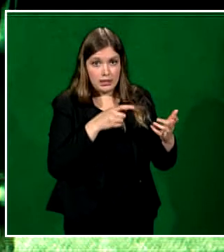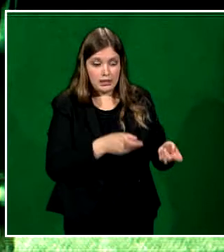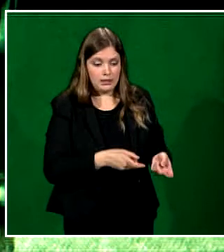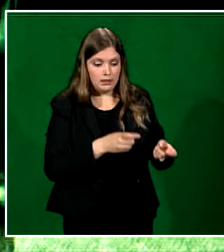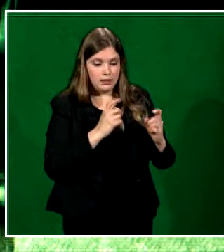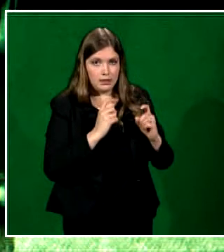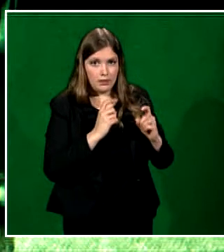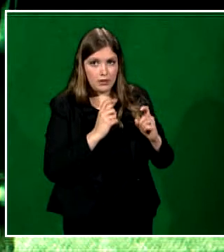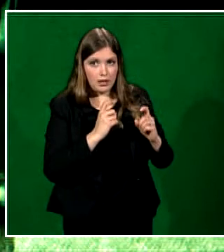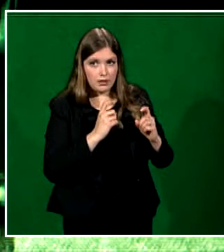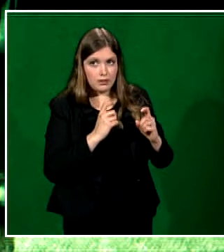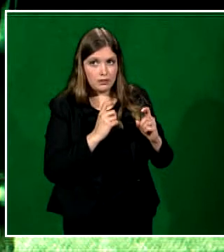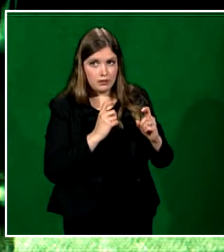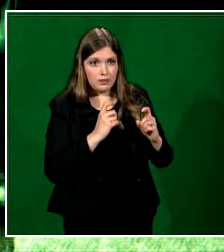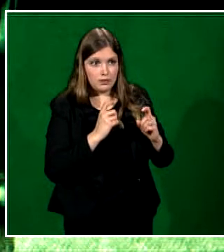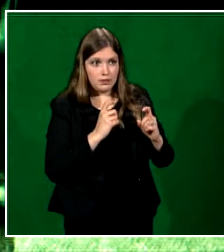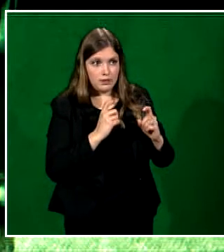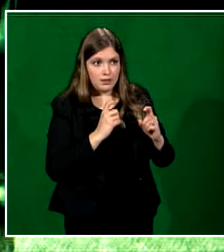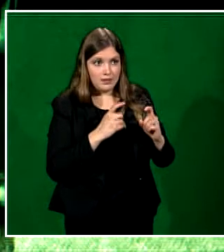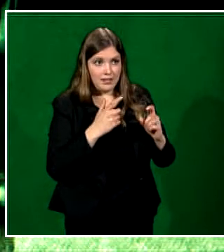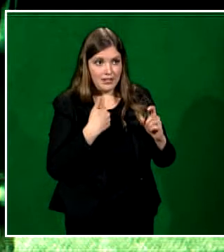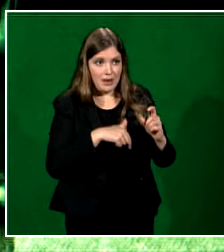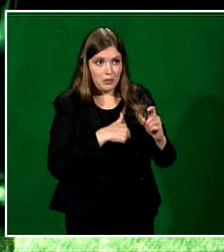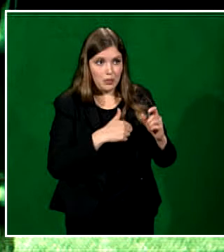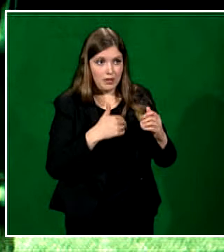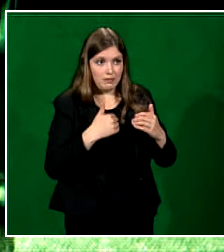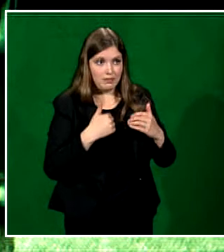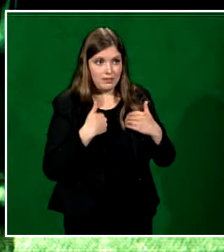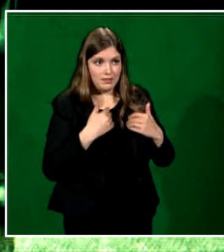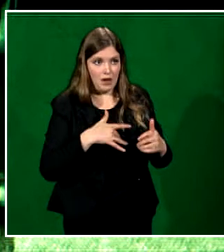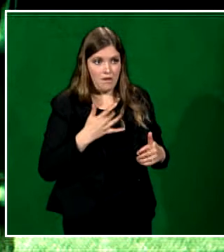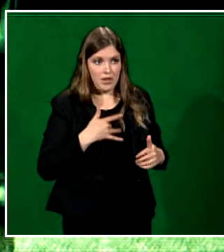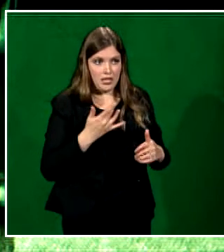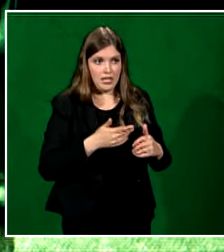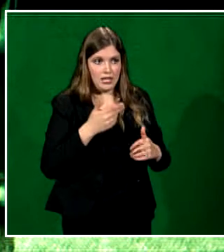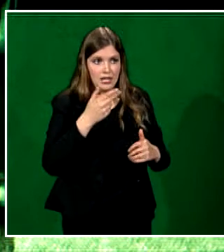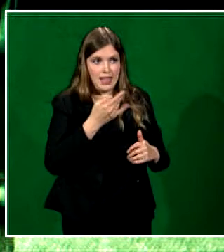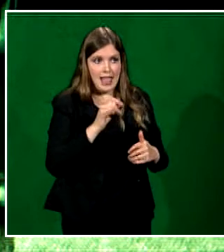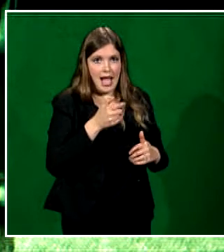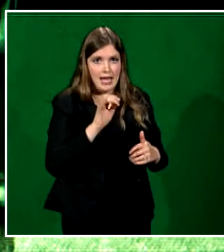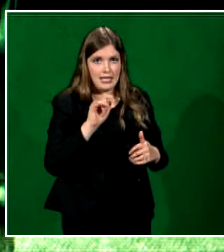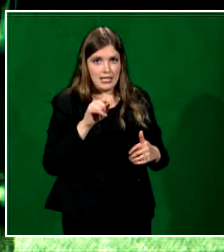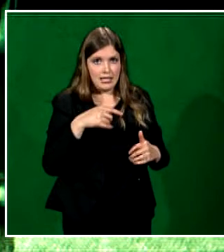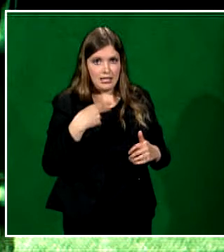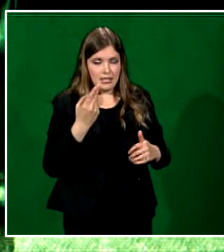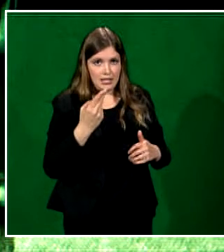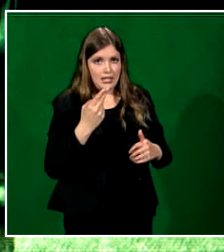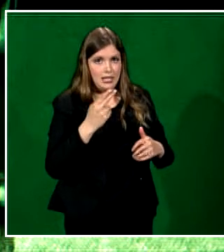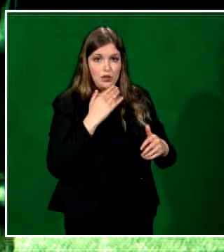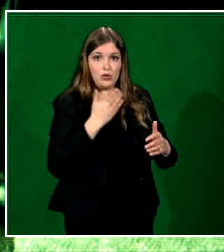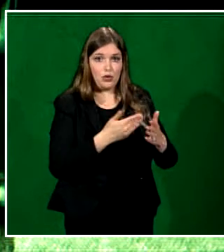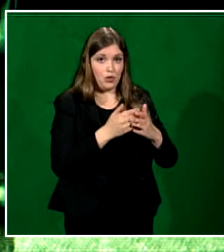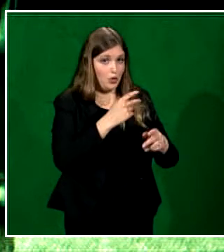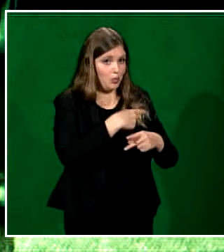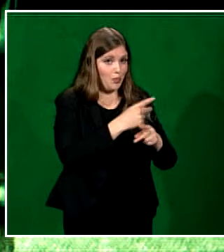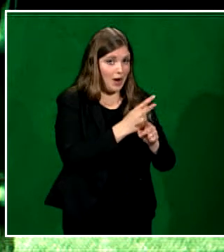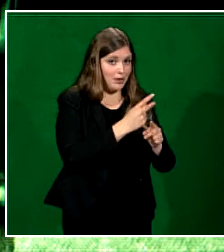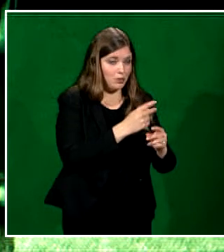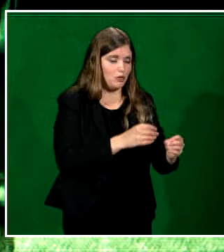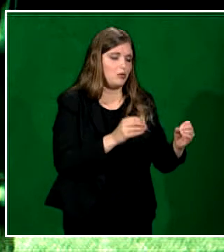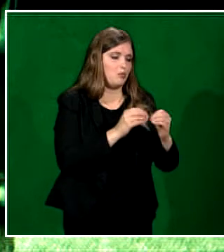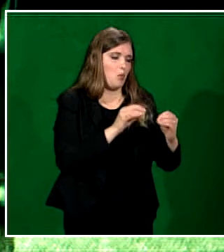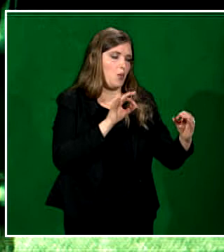of belonging to the hyacinth, that people will have more motivation to obtain it, given that there's a product which is much more